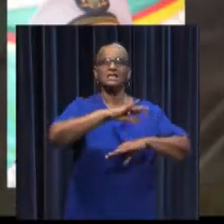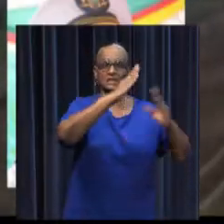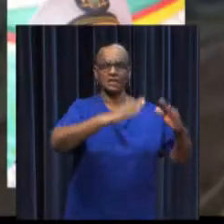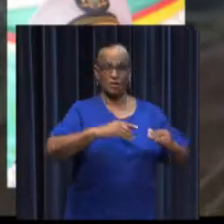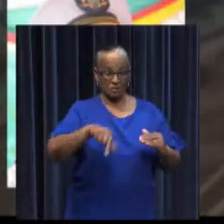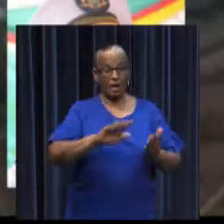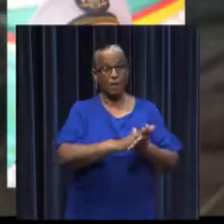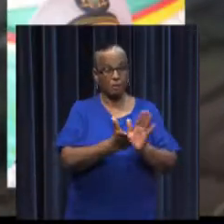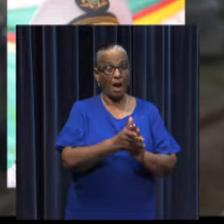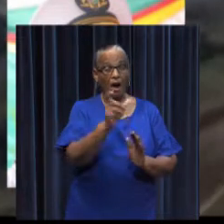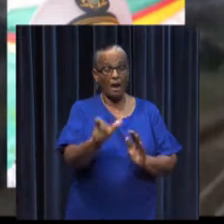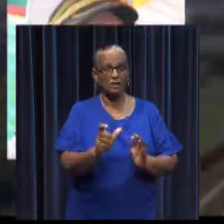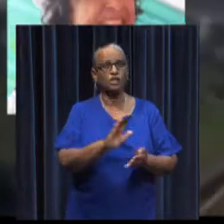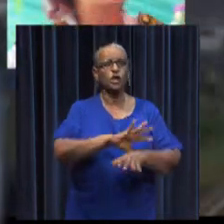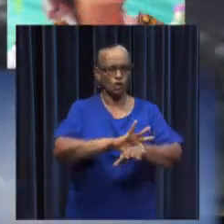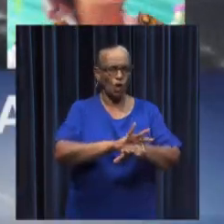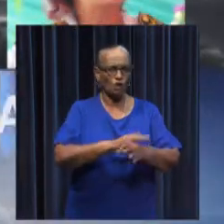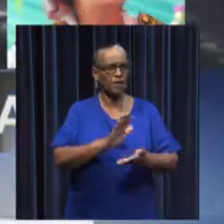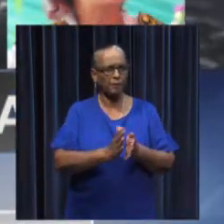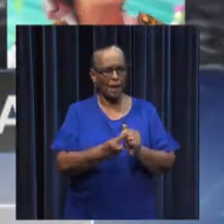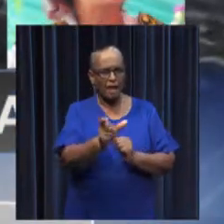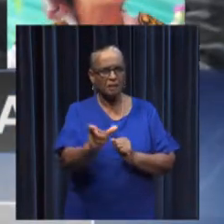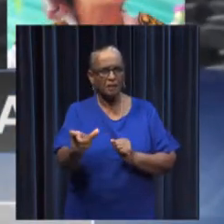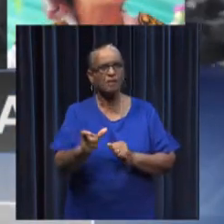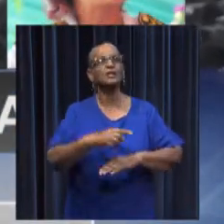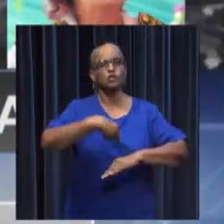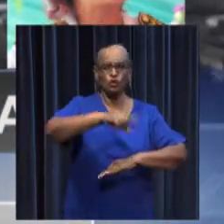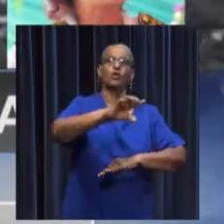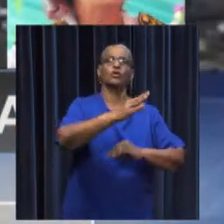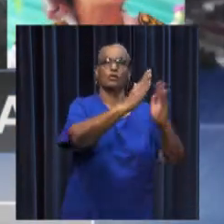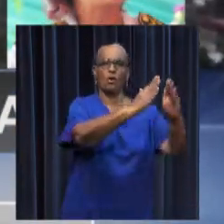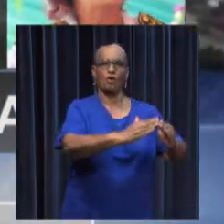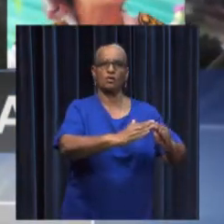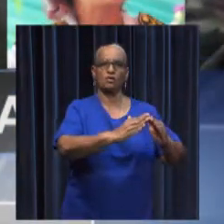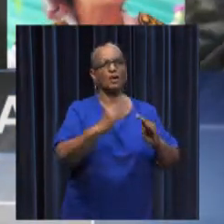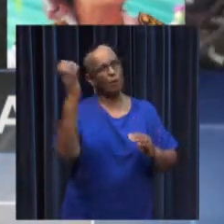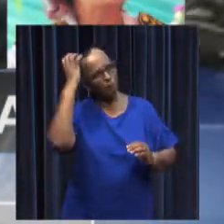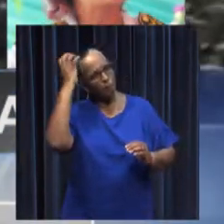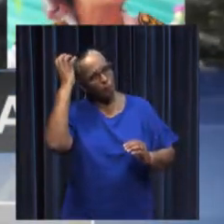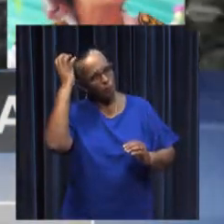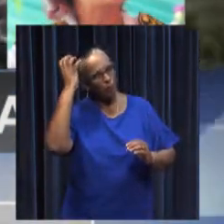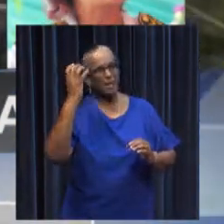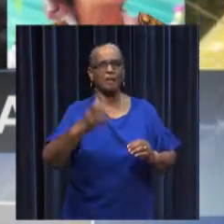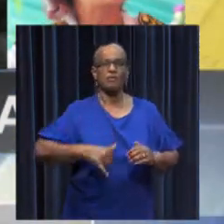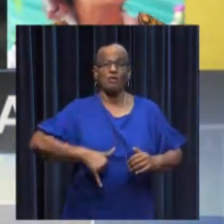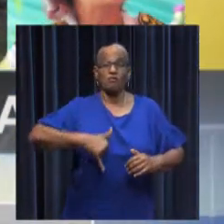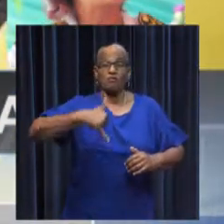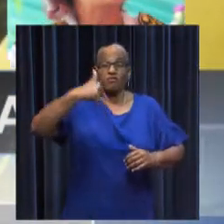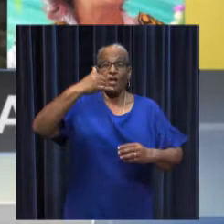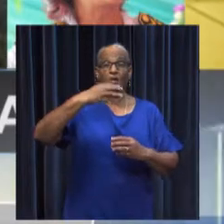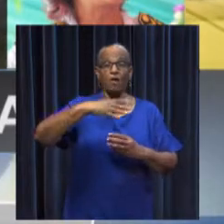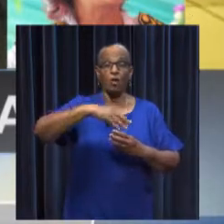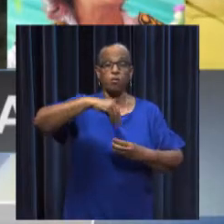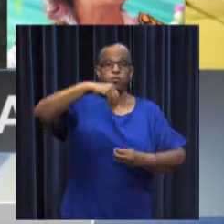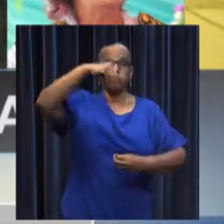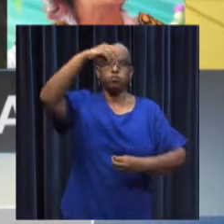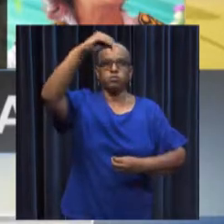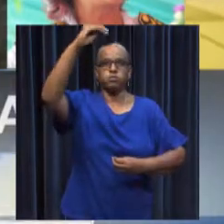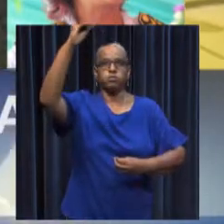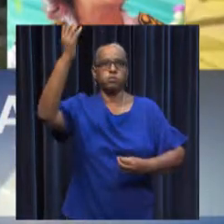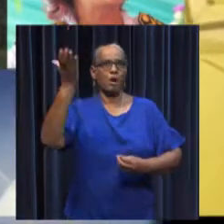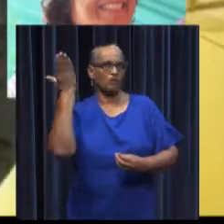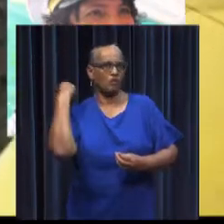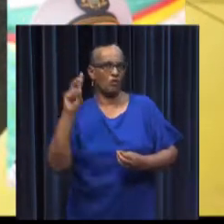After being treated by the doctors, they were allowed to go home. The problem is likely caused by the huge smoke development that